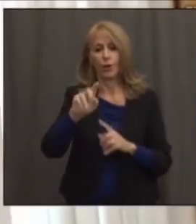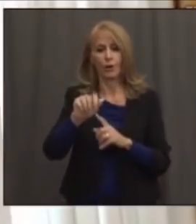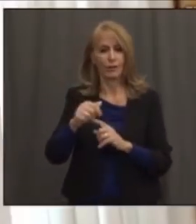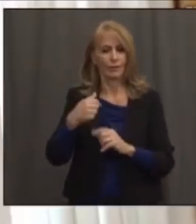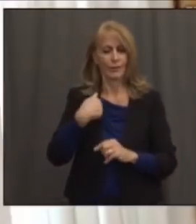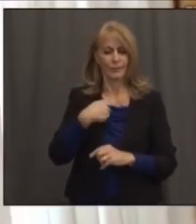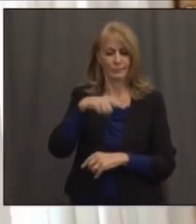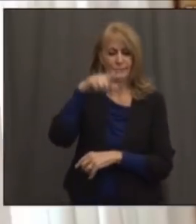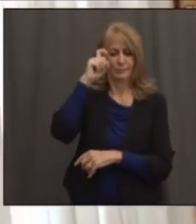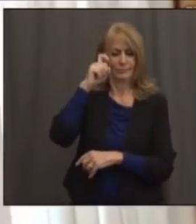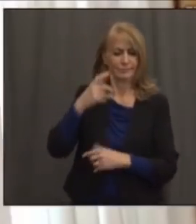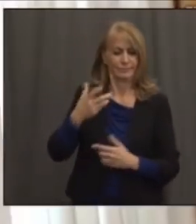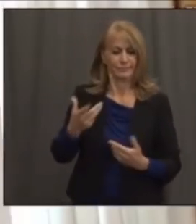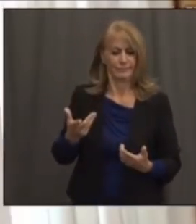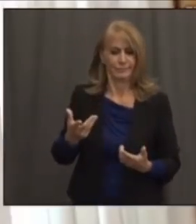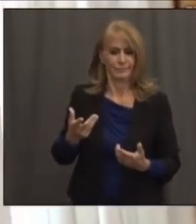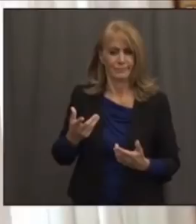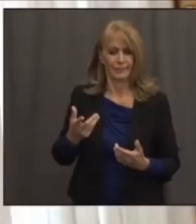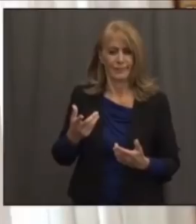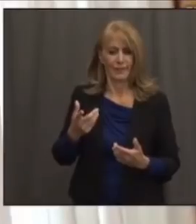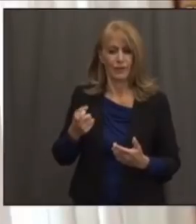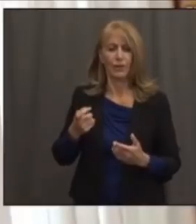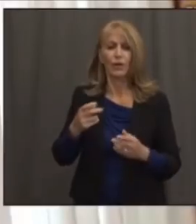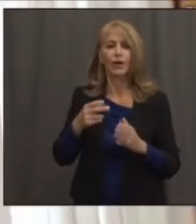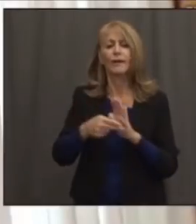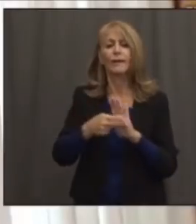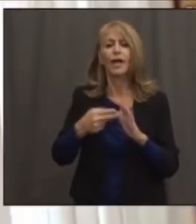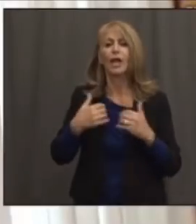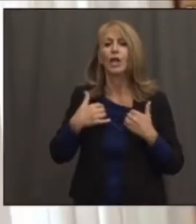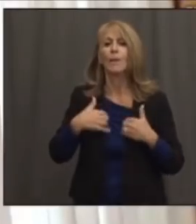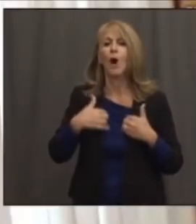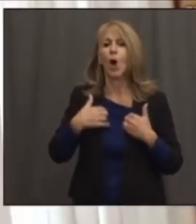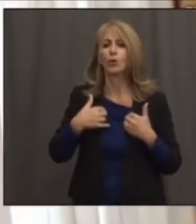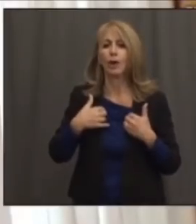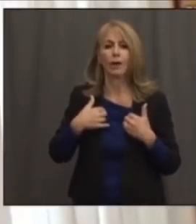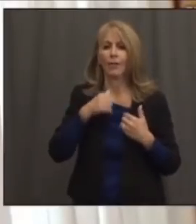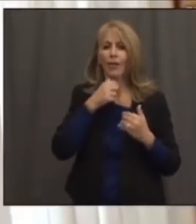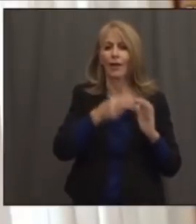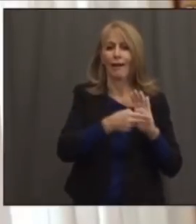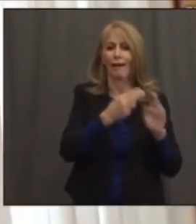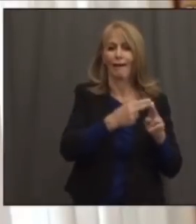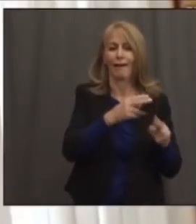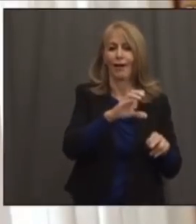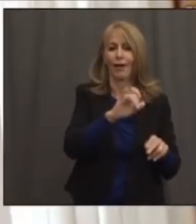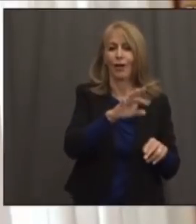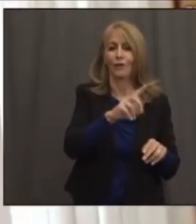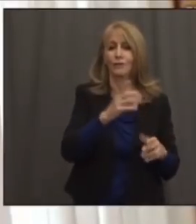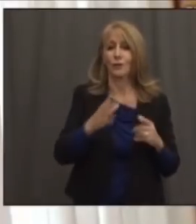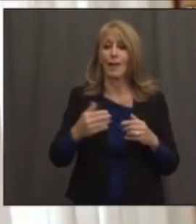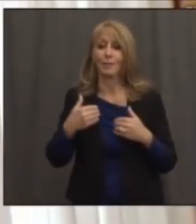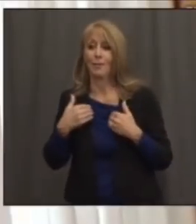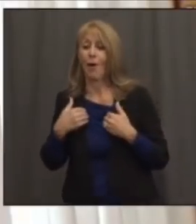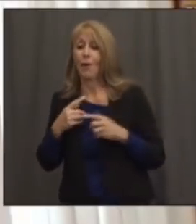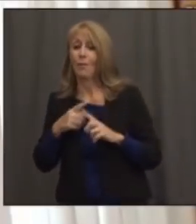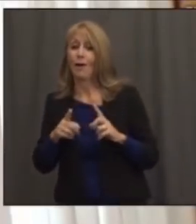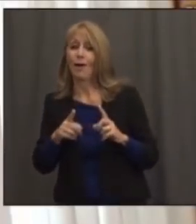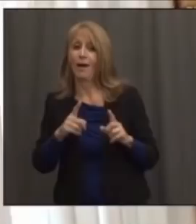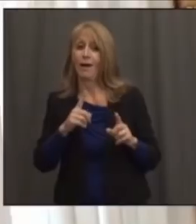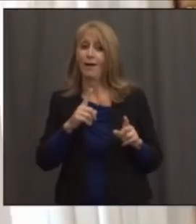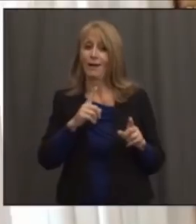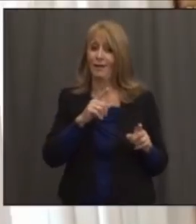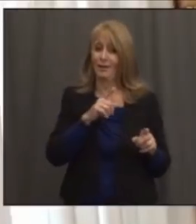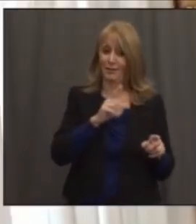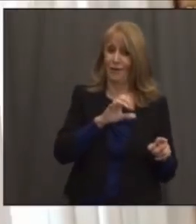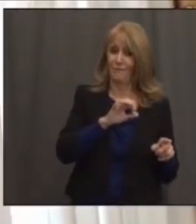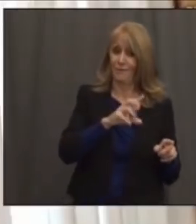mysterious, significant spike in pneumonia-related deaths over the course of last year. So there may be some classification issues and so forth that can settle out. We've tried